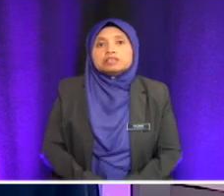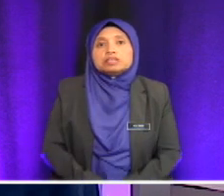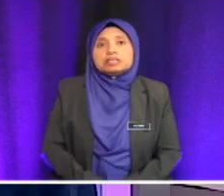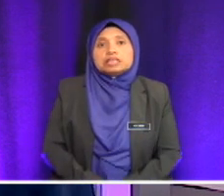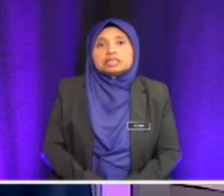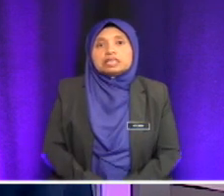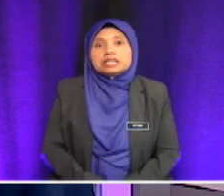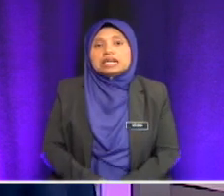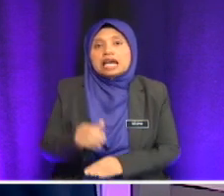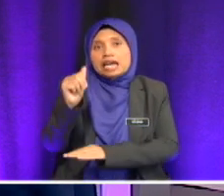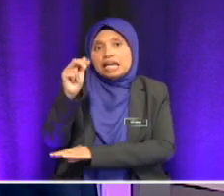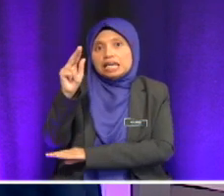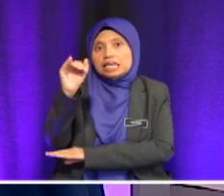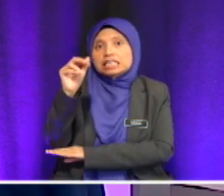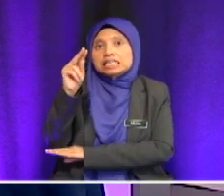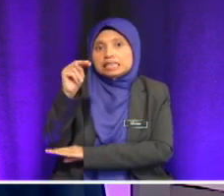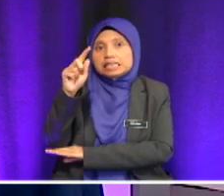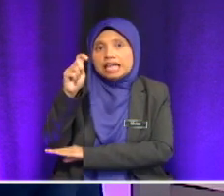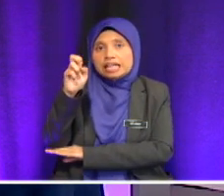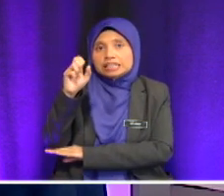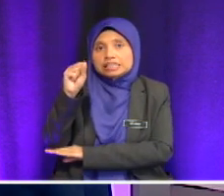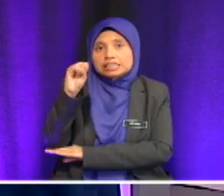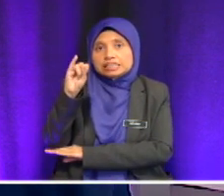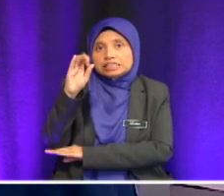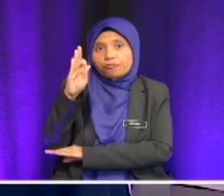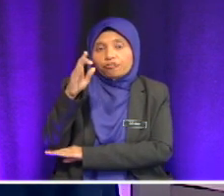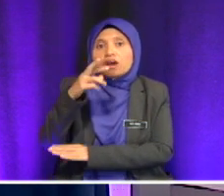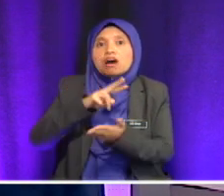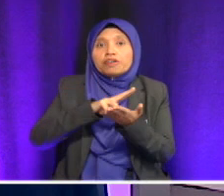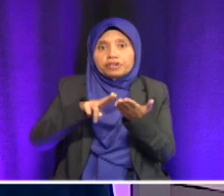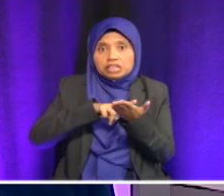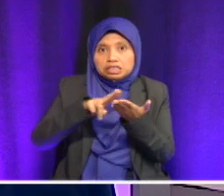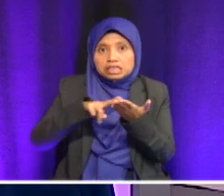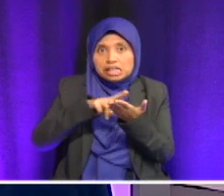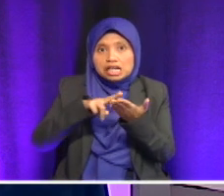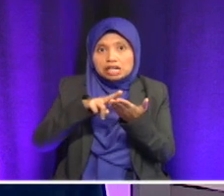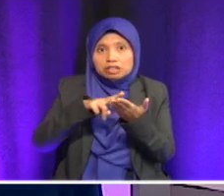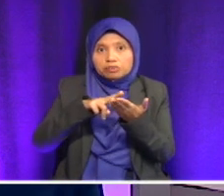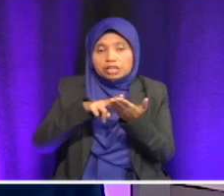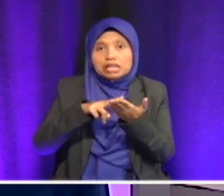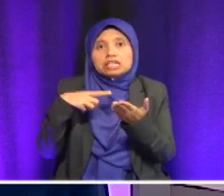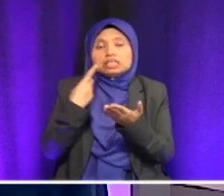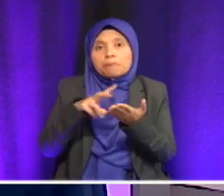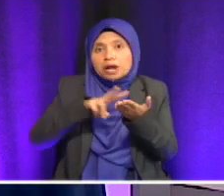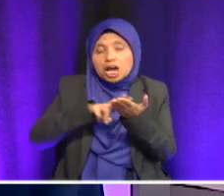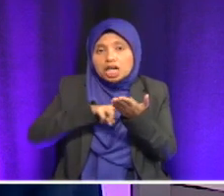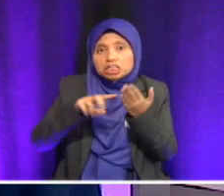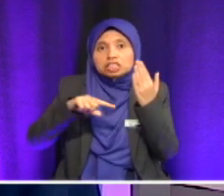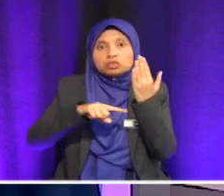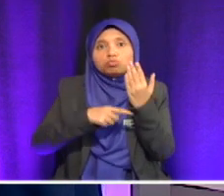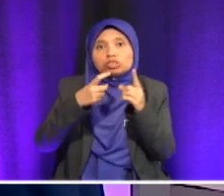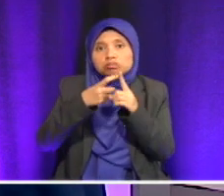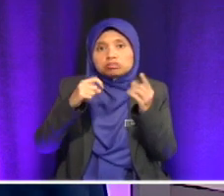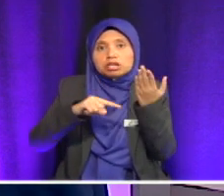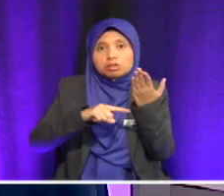reading. Intensive reading. Intensive reading is actually reading through every word of a text from beginning to the end. So